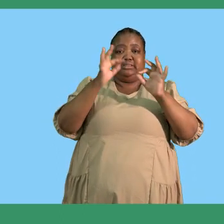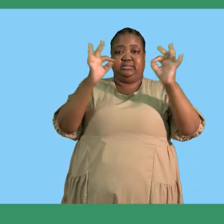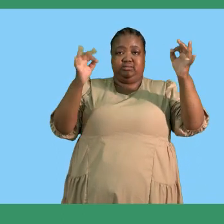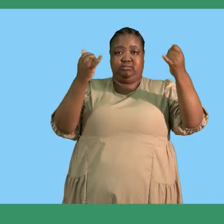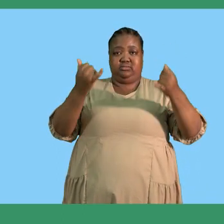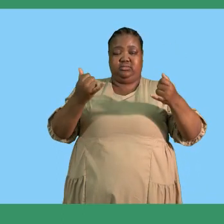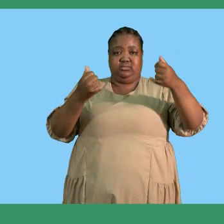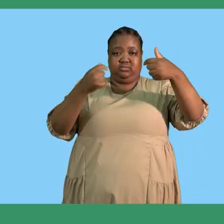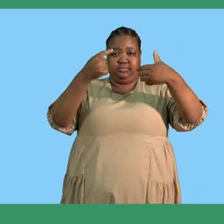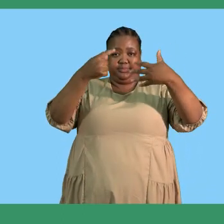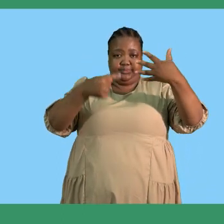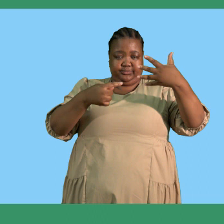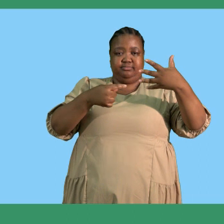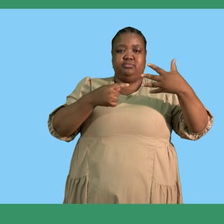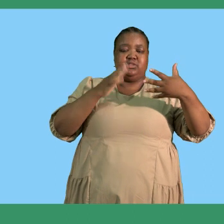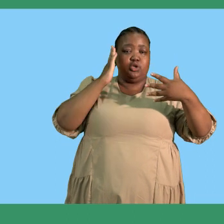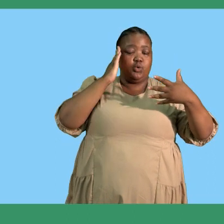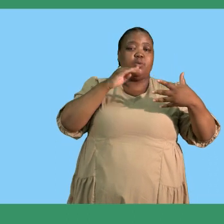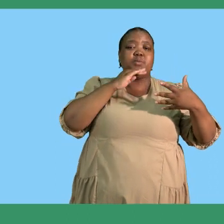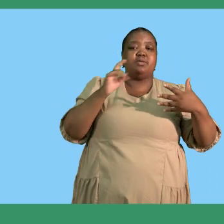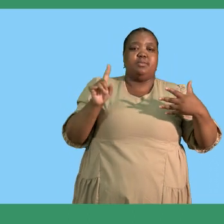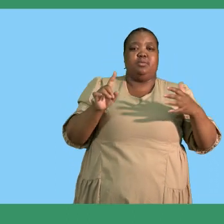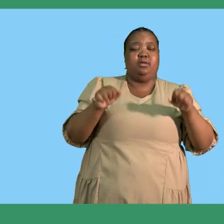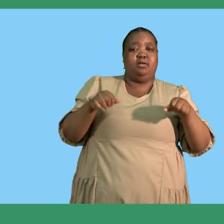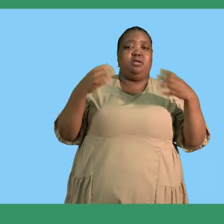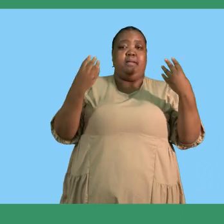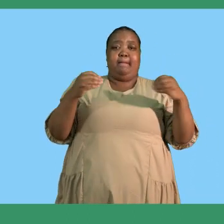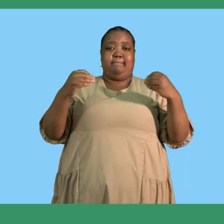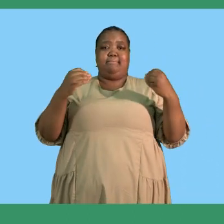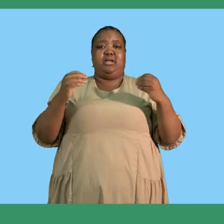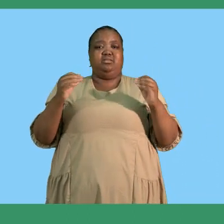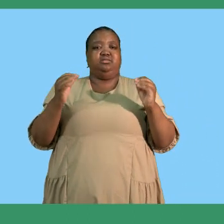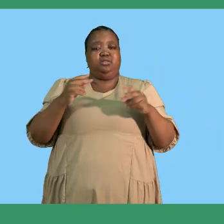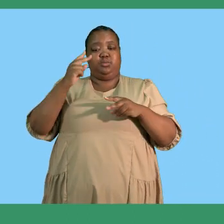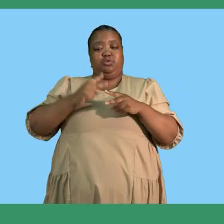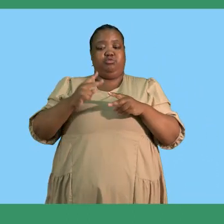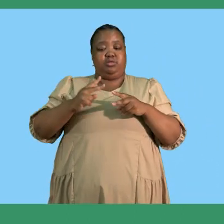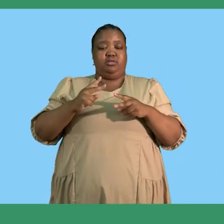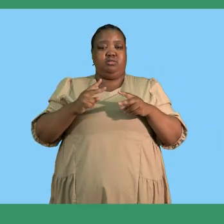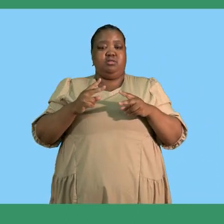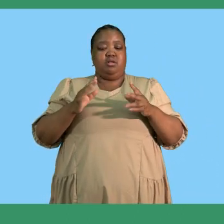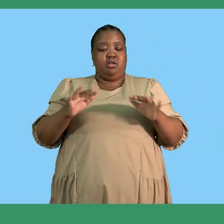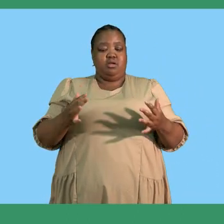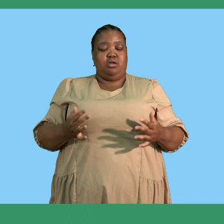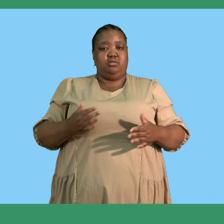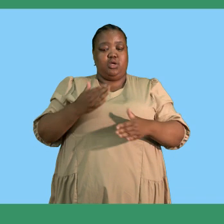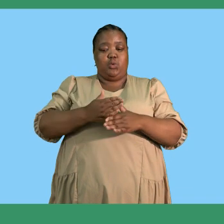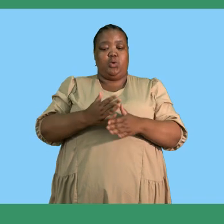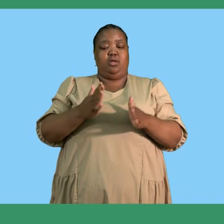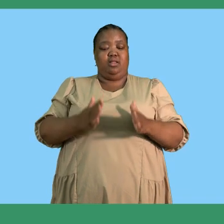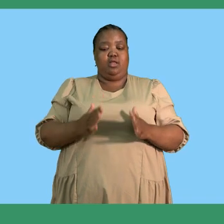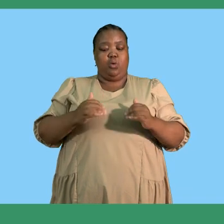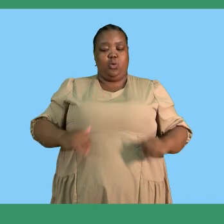here. So for them to be professional and ethical, they must treat all their employees